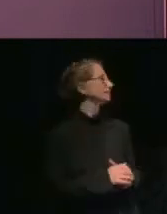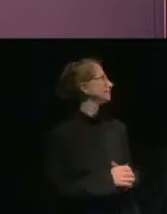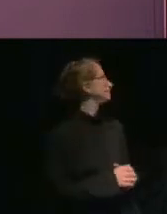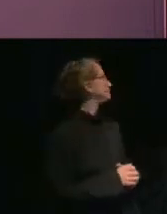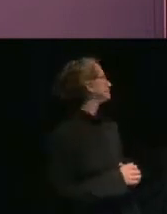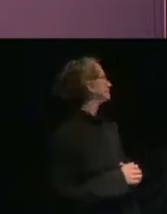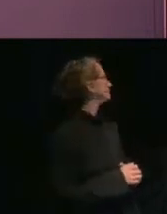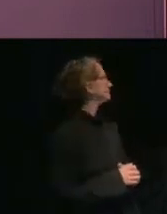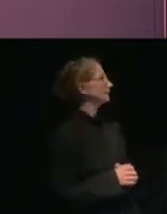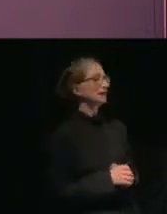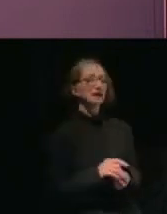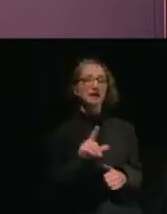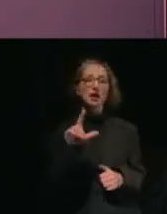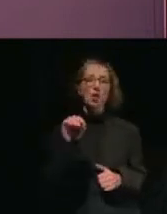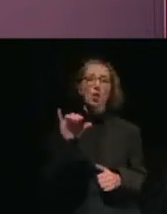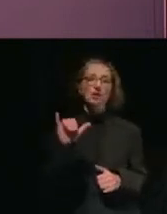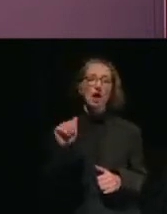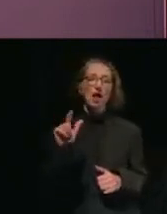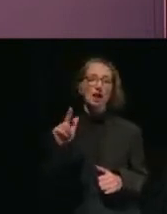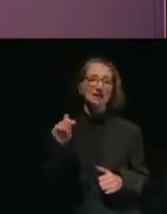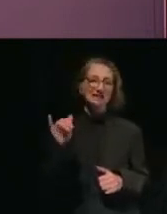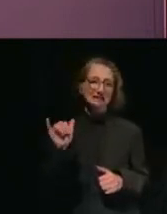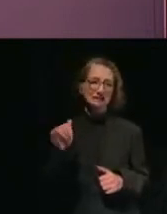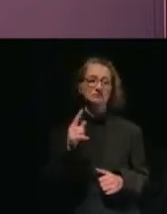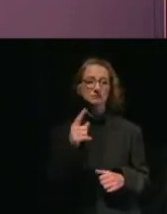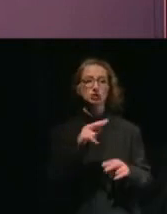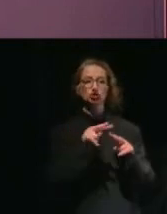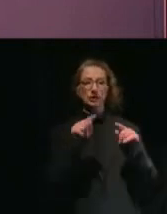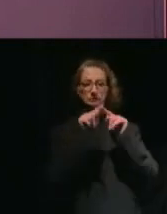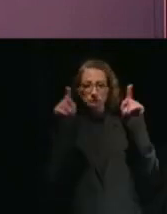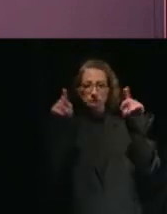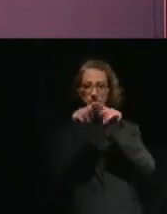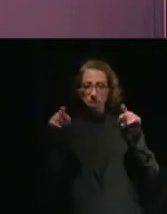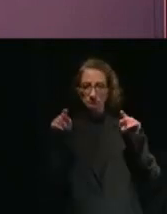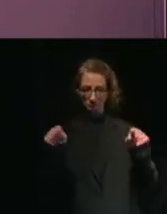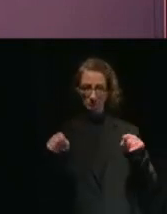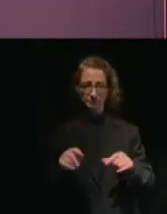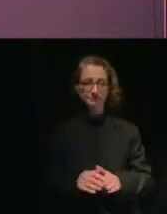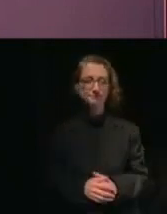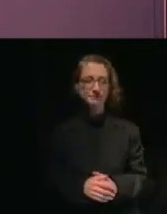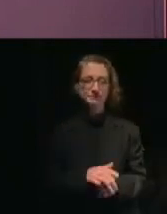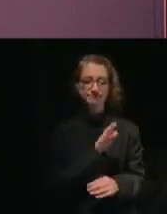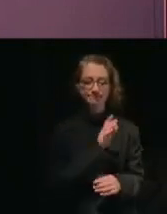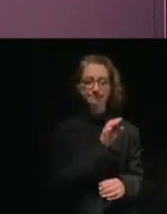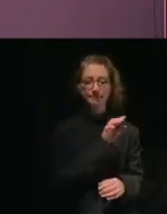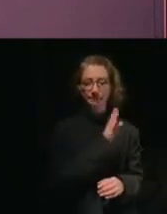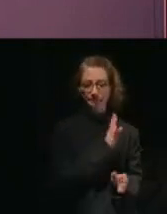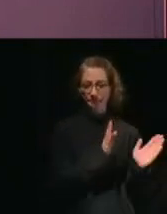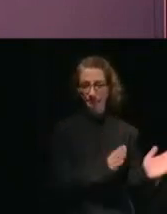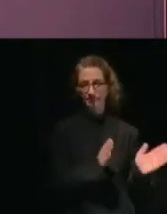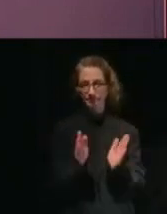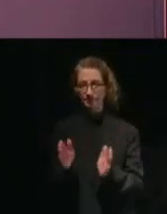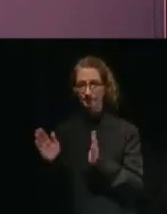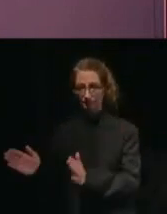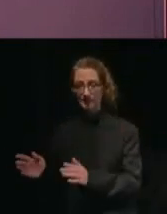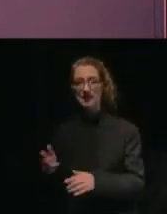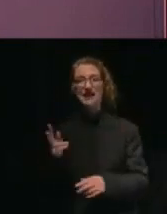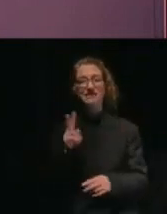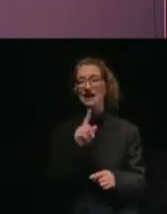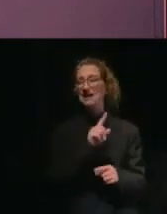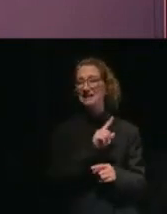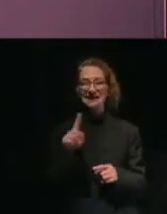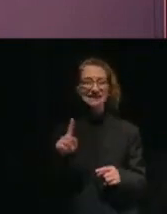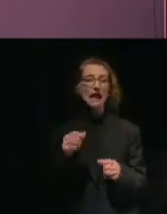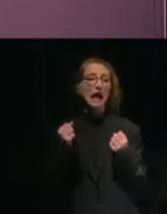an, entgegen aller ihre Sorgen eben dort zu verbleiben, fällt auf, dass gerade diejenigen Akteurinnen, die nicht über andere Absicherungen... Now